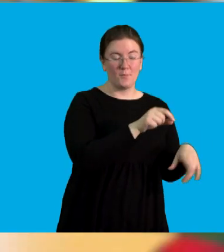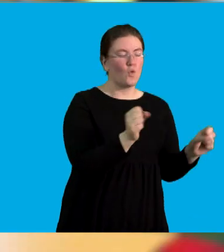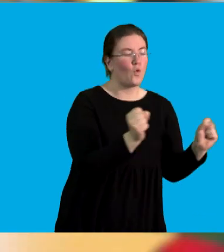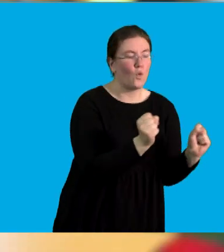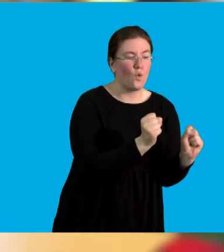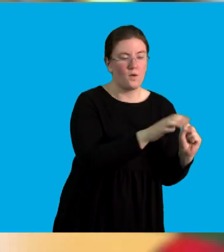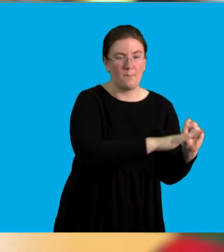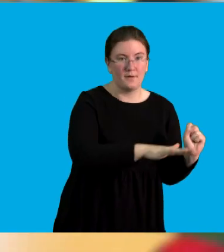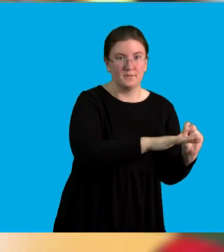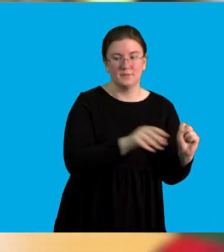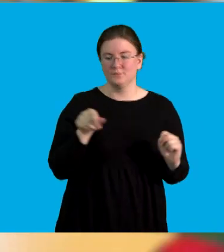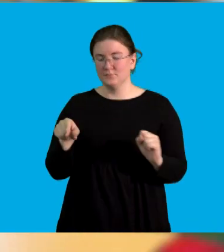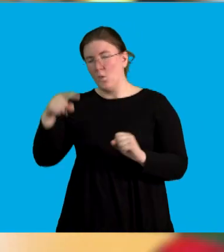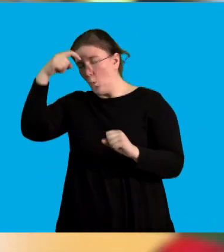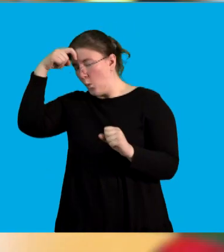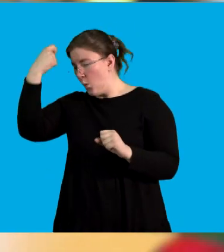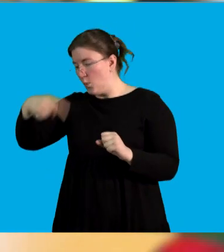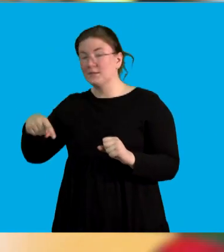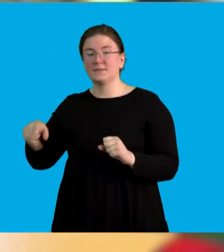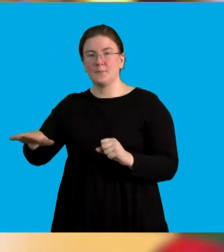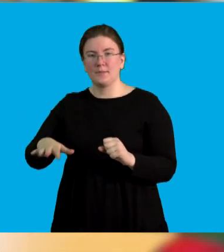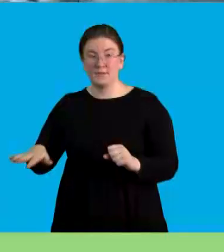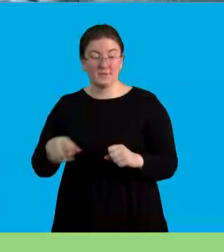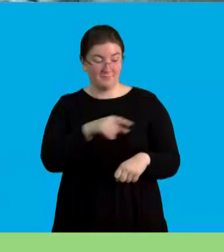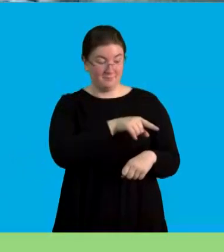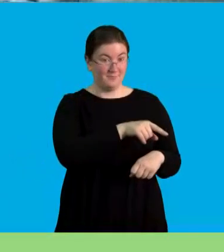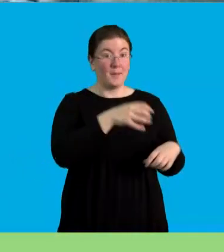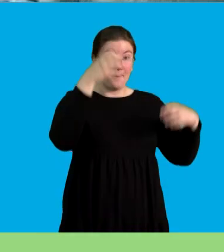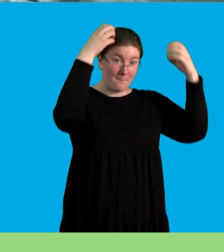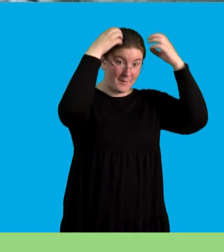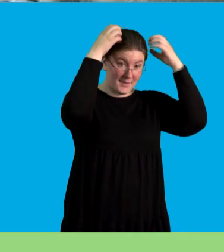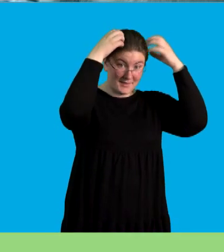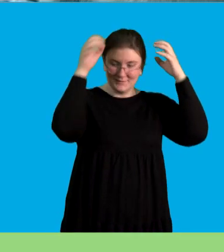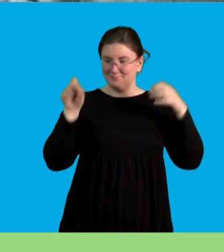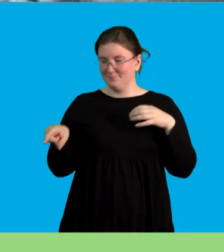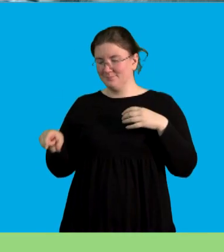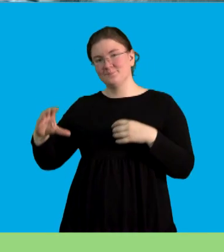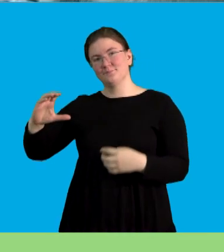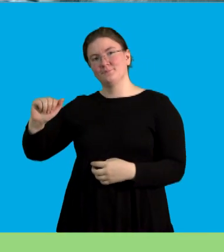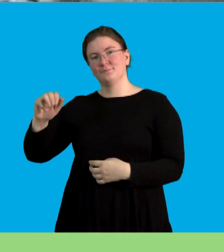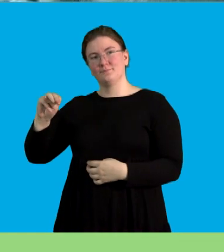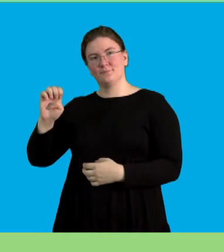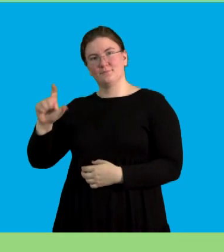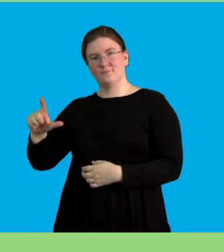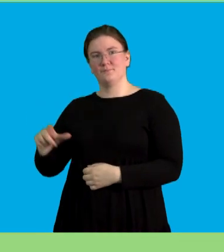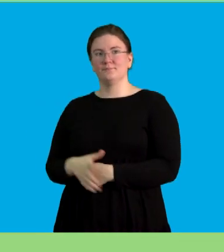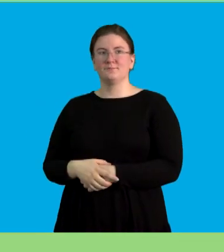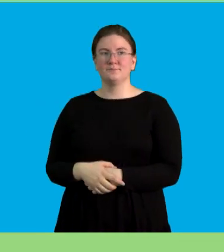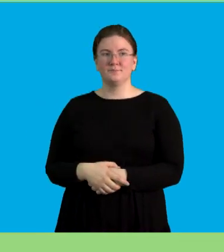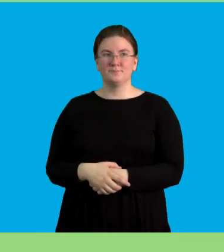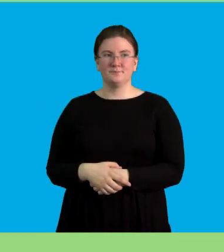that lives in a very hot area, namely bears and camels.